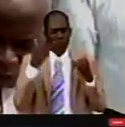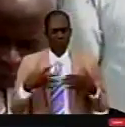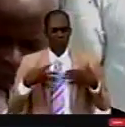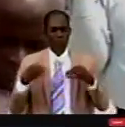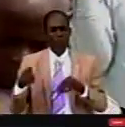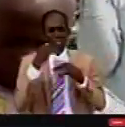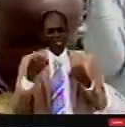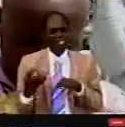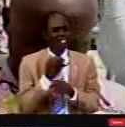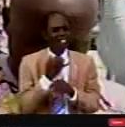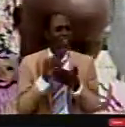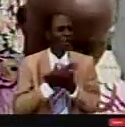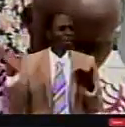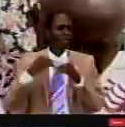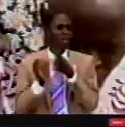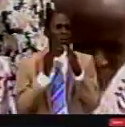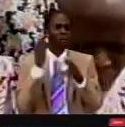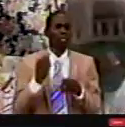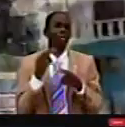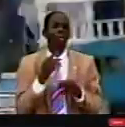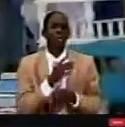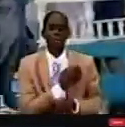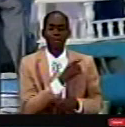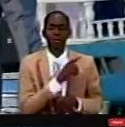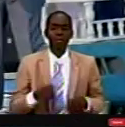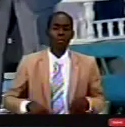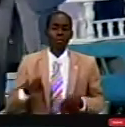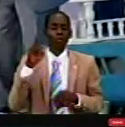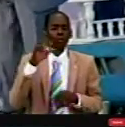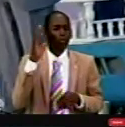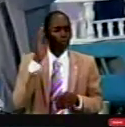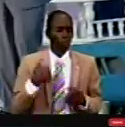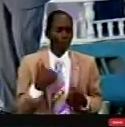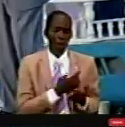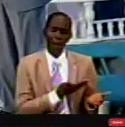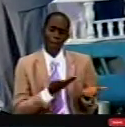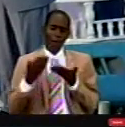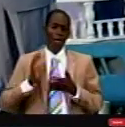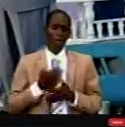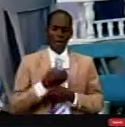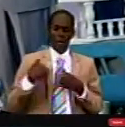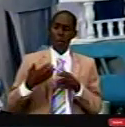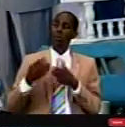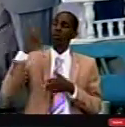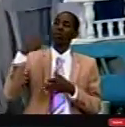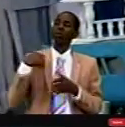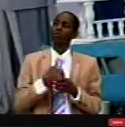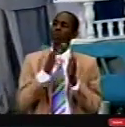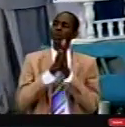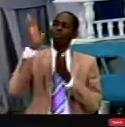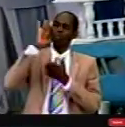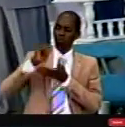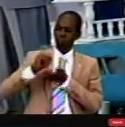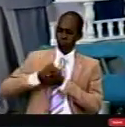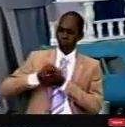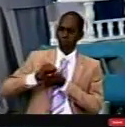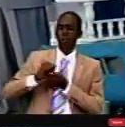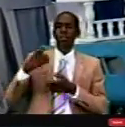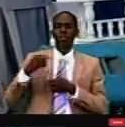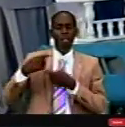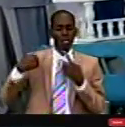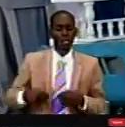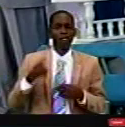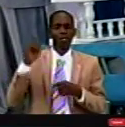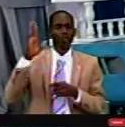name and Lord will bring our hearts before you and we pray Lord that will sanctify the saved one that will purify the Savior